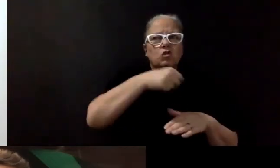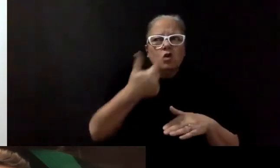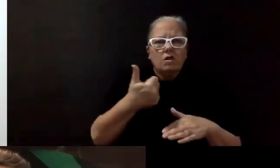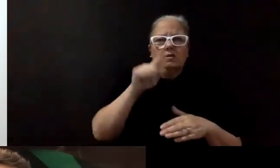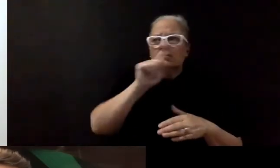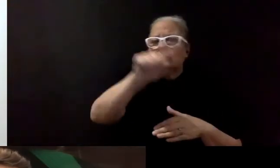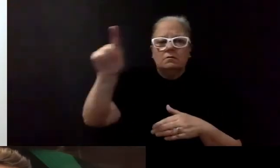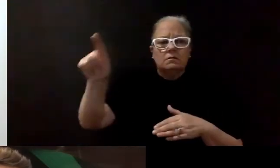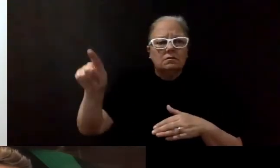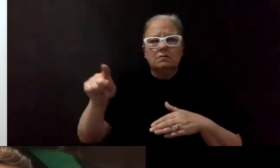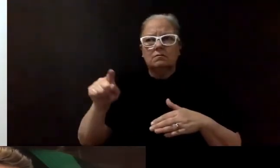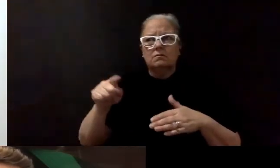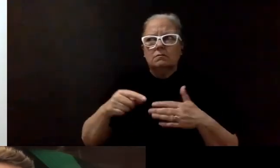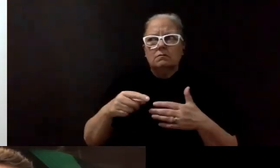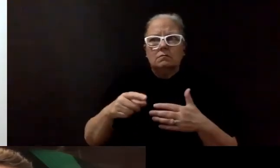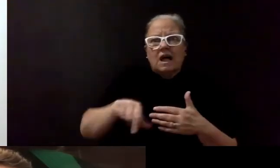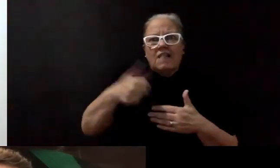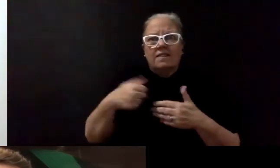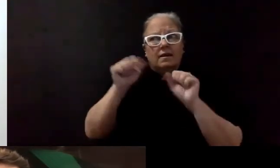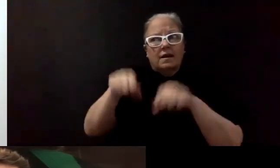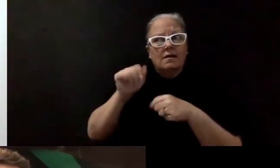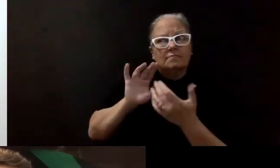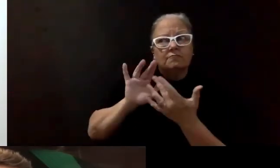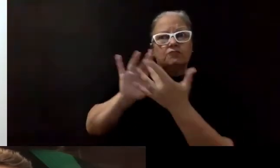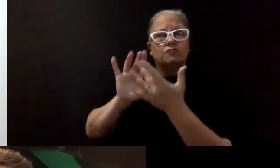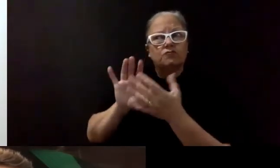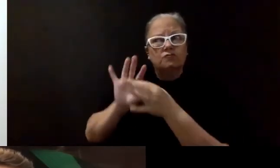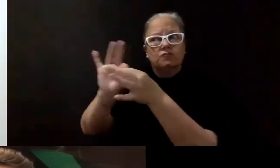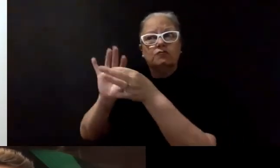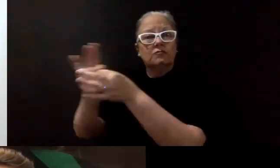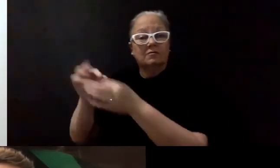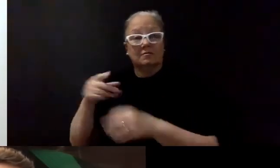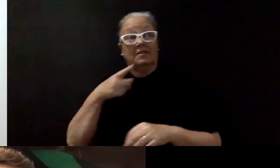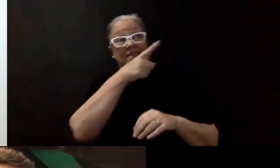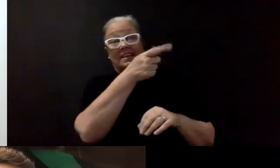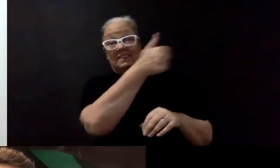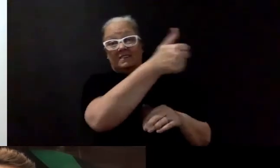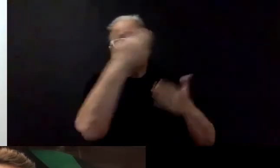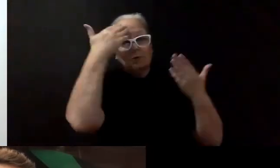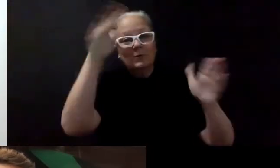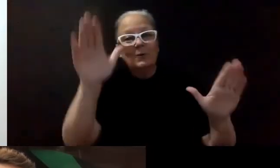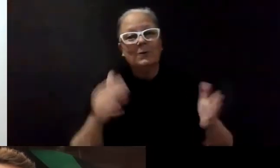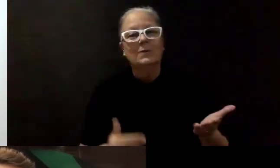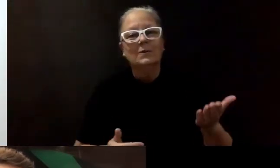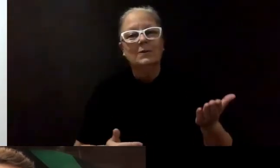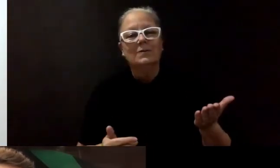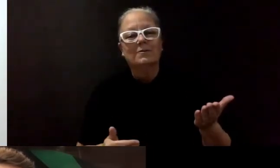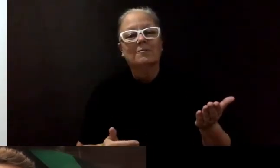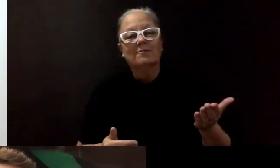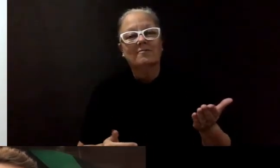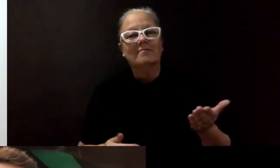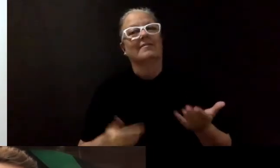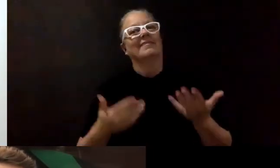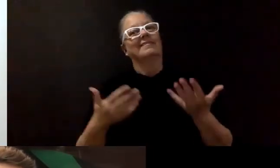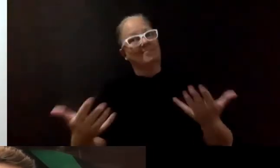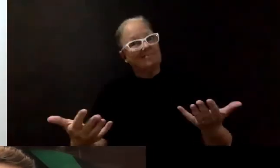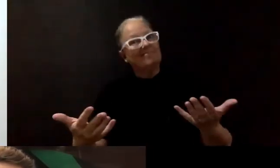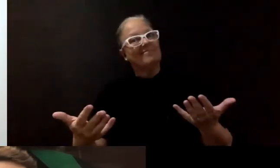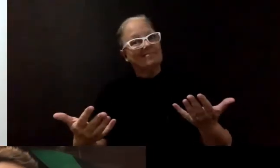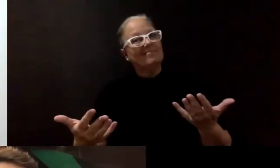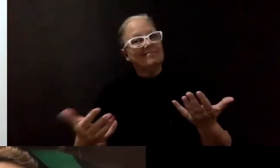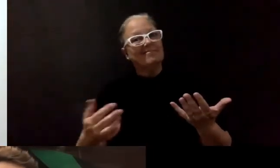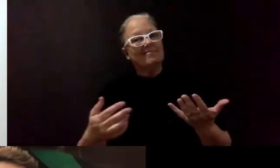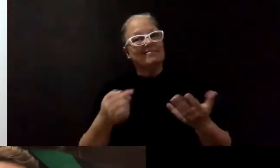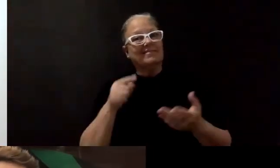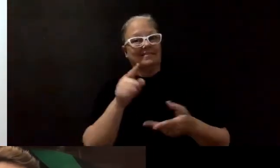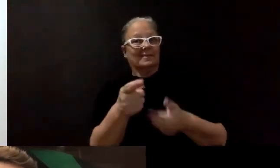music space, because they don't really know. And that's a fabulous opportunity for us to actually